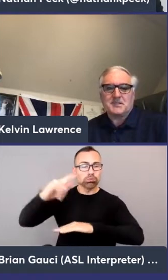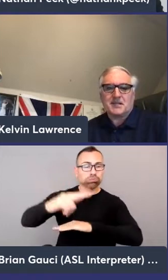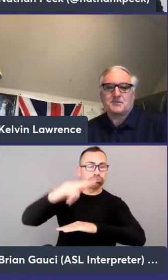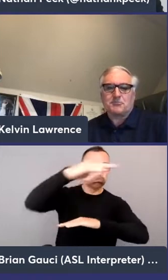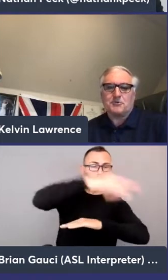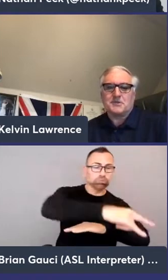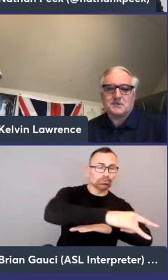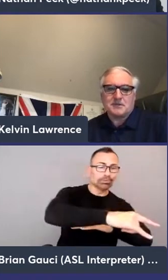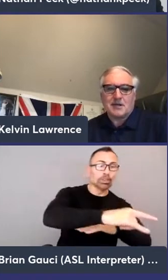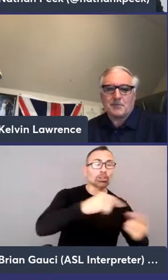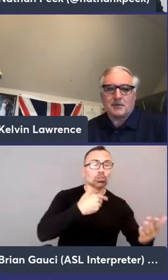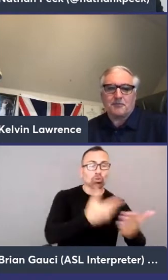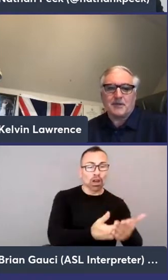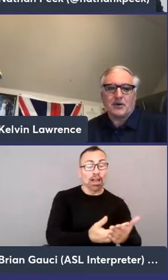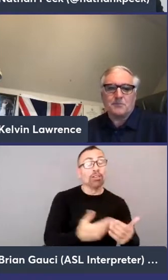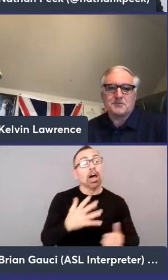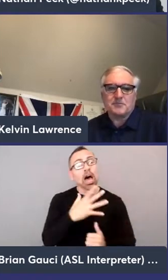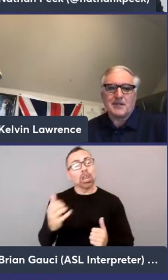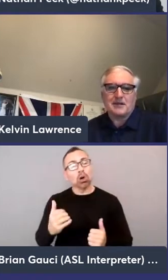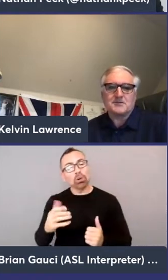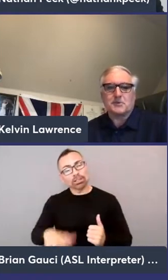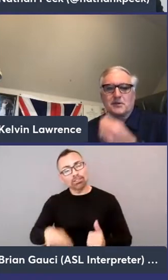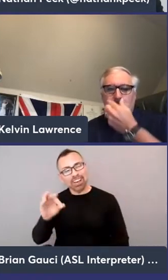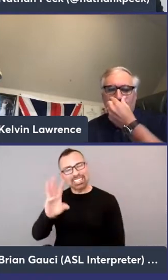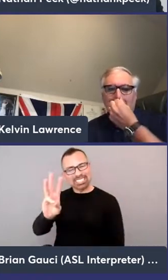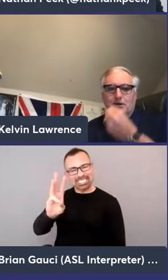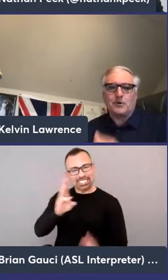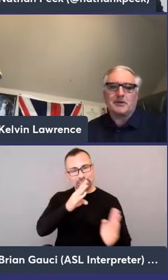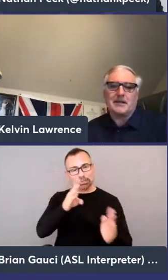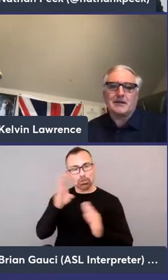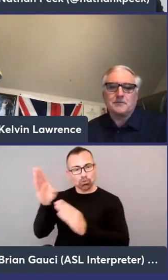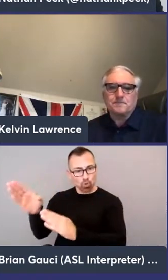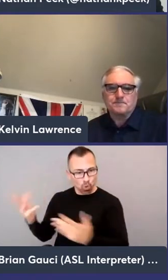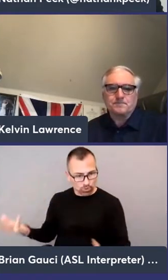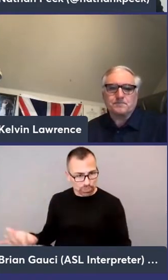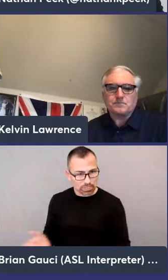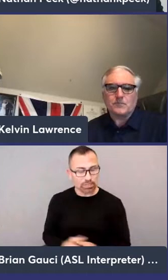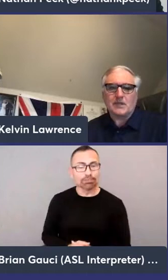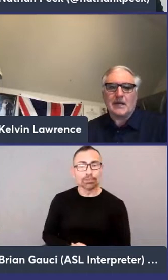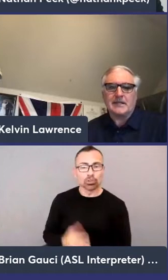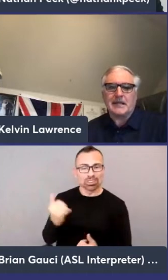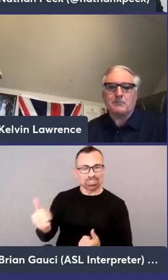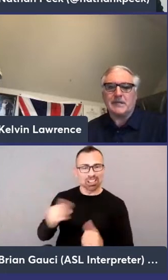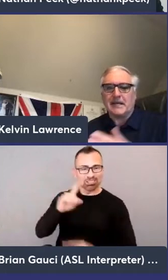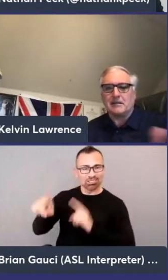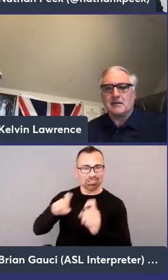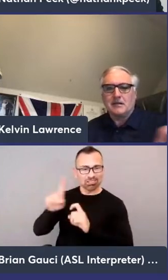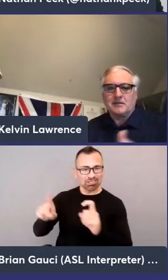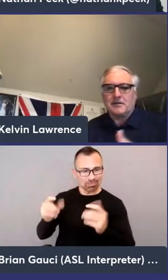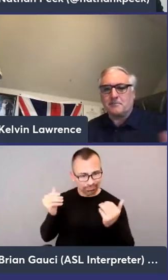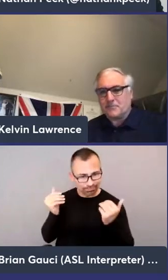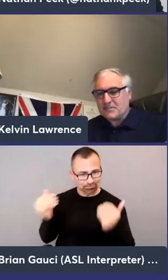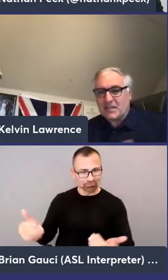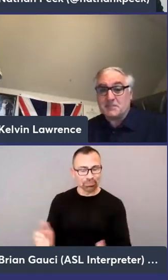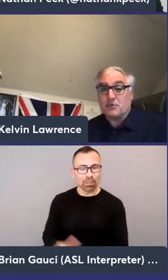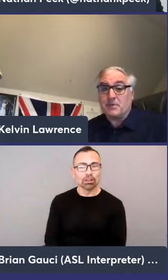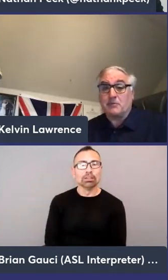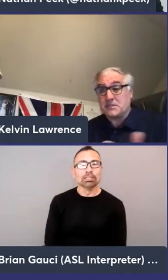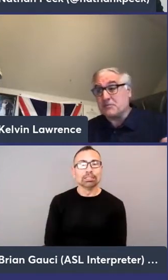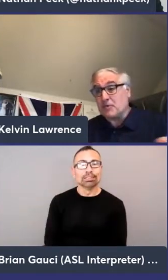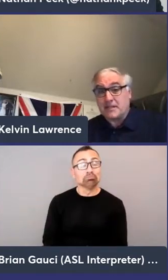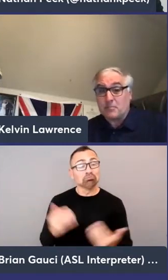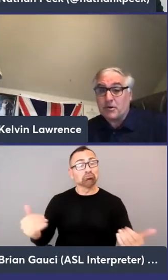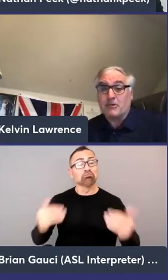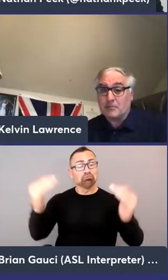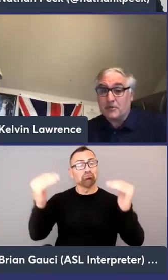find me 6 routes that are 3 hops from there. So we're going to run that query now. And again, we get the text form back,